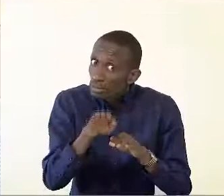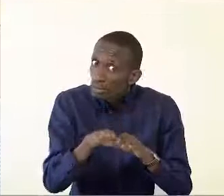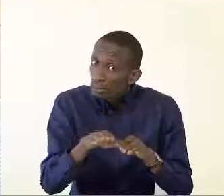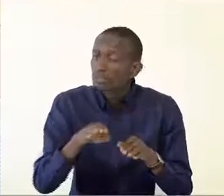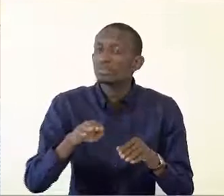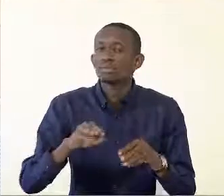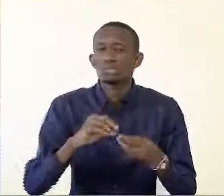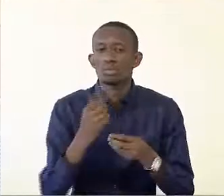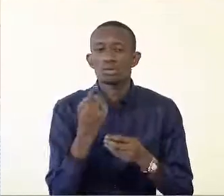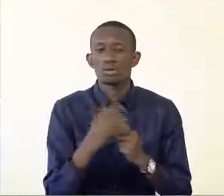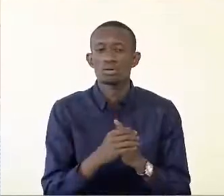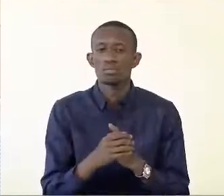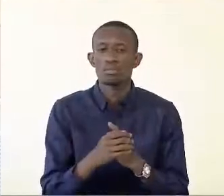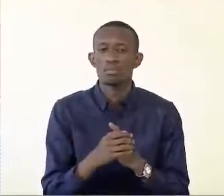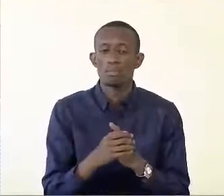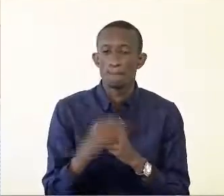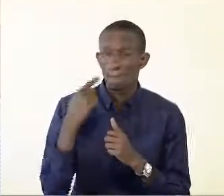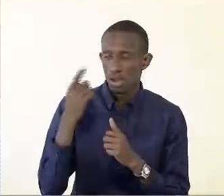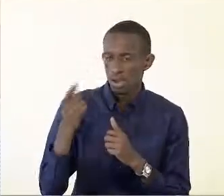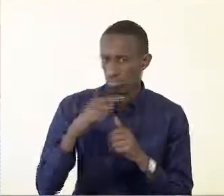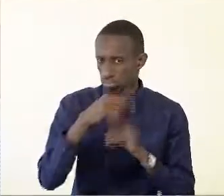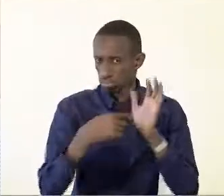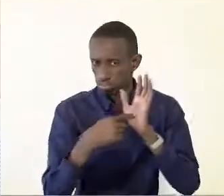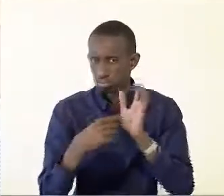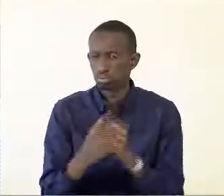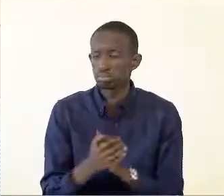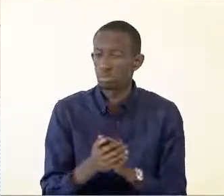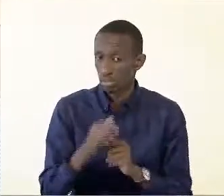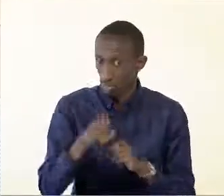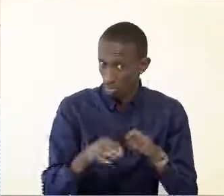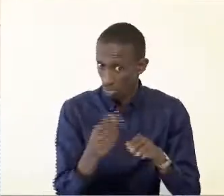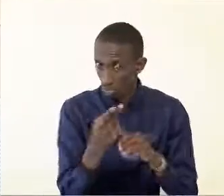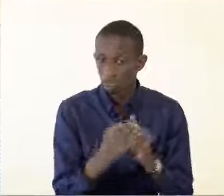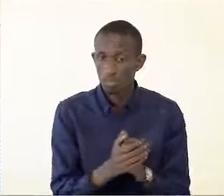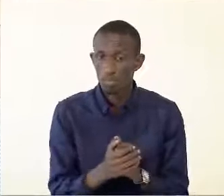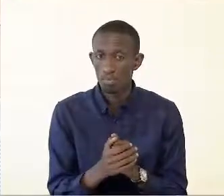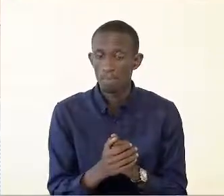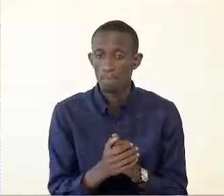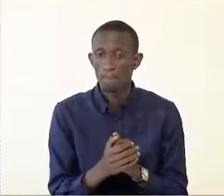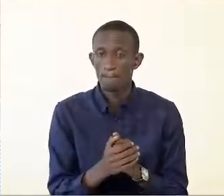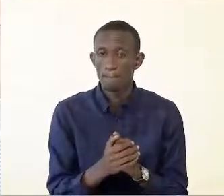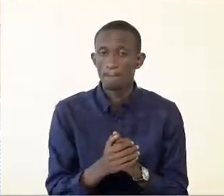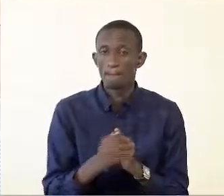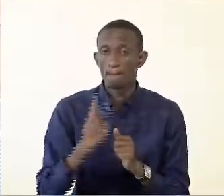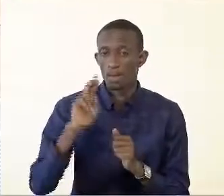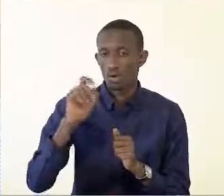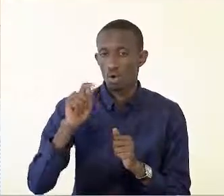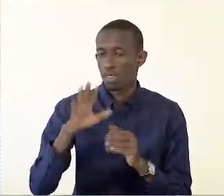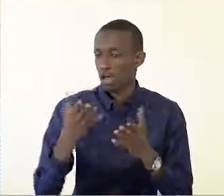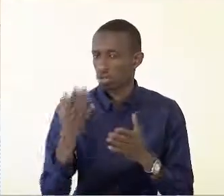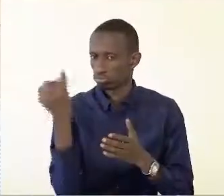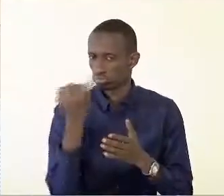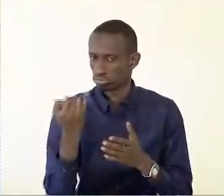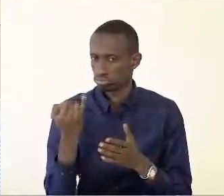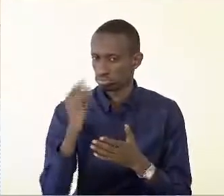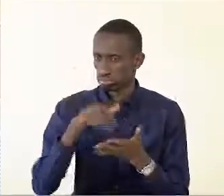of sign, and step number 2, it was to plot this equation on a graph. I think you remember we